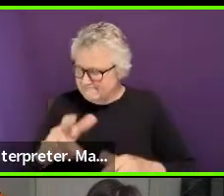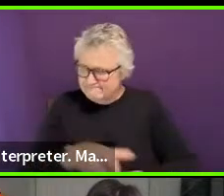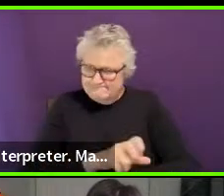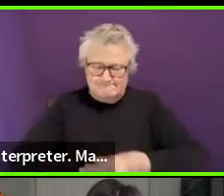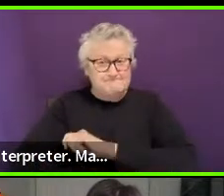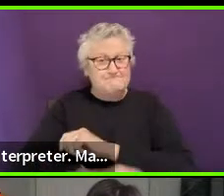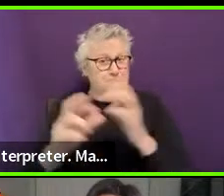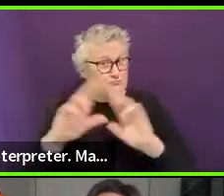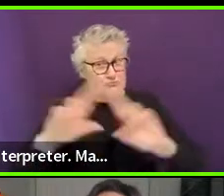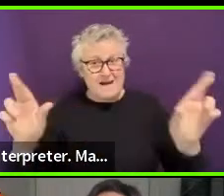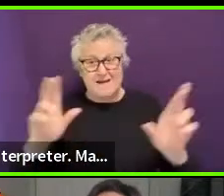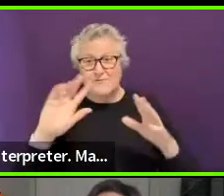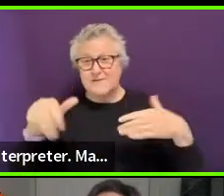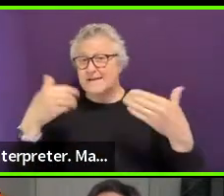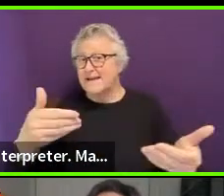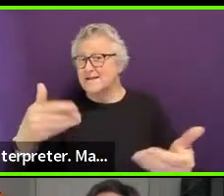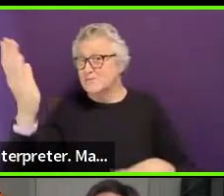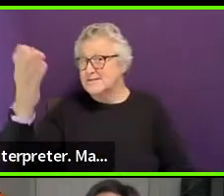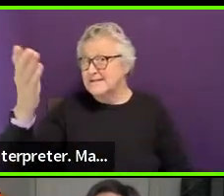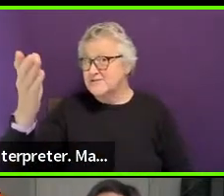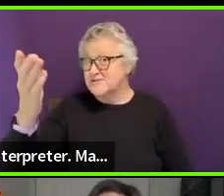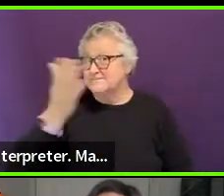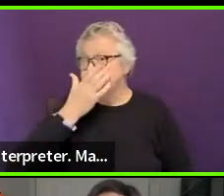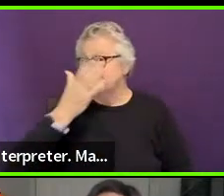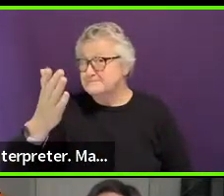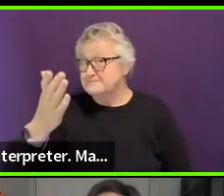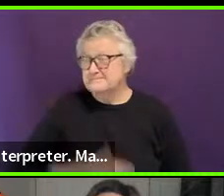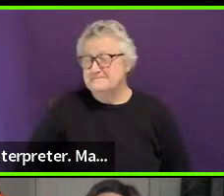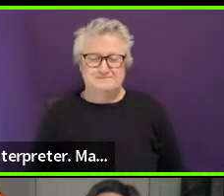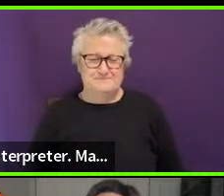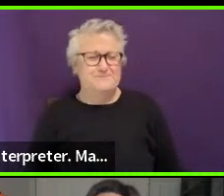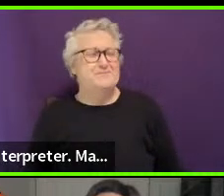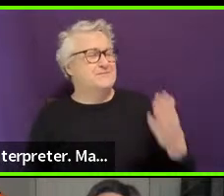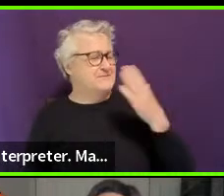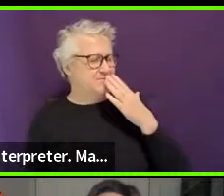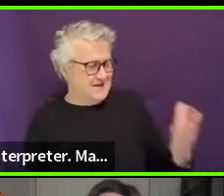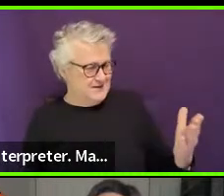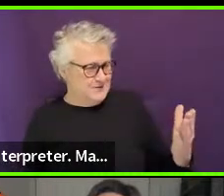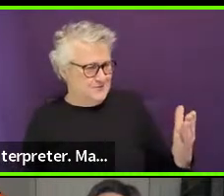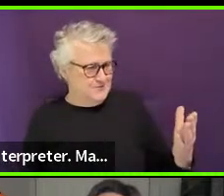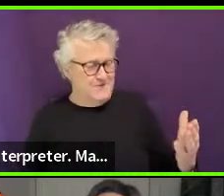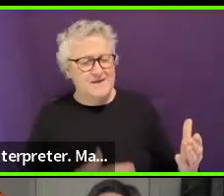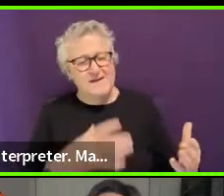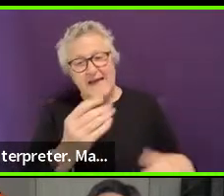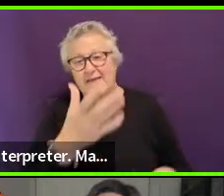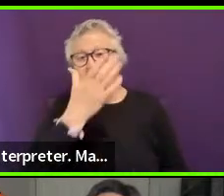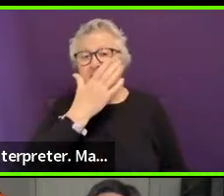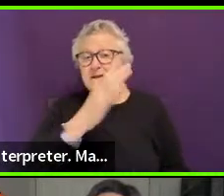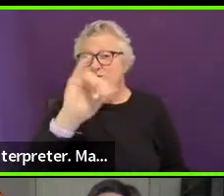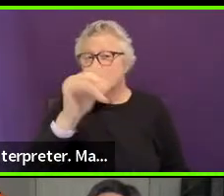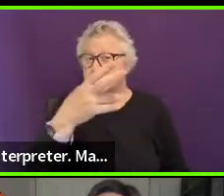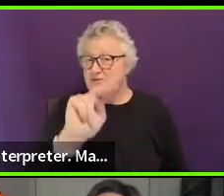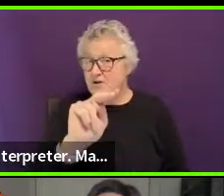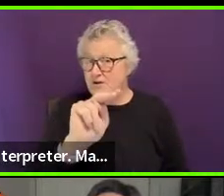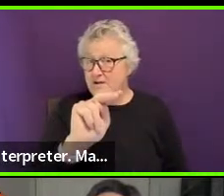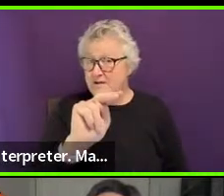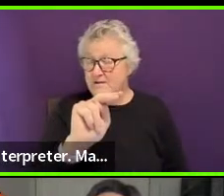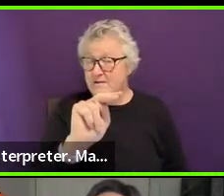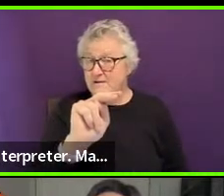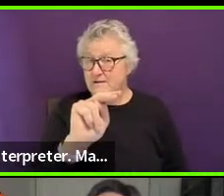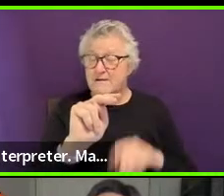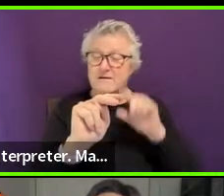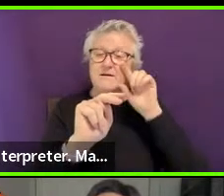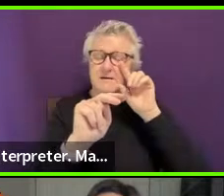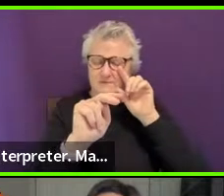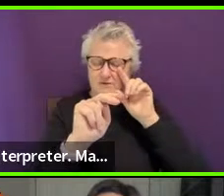presentation. So thank you. Thank you. And thank you, John, for getting